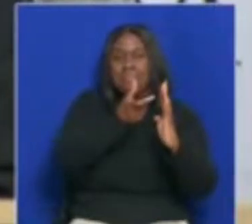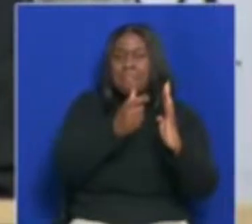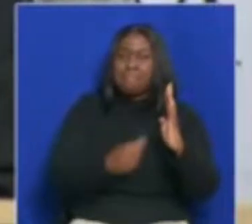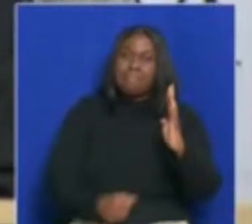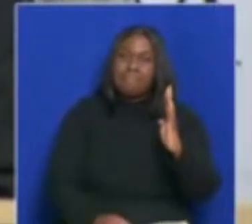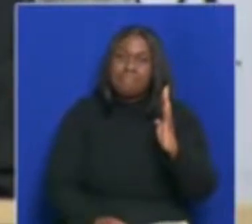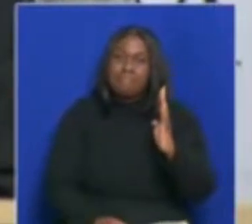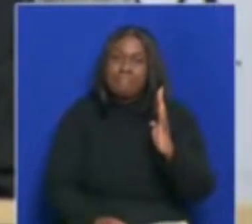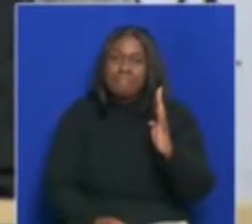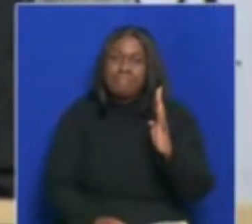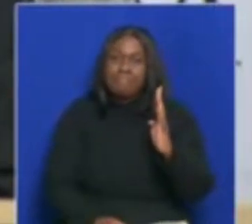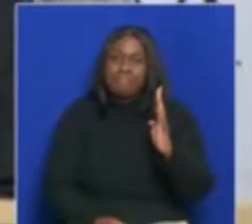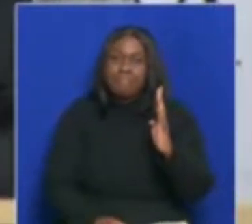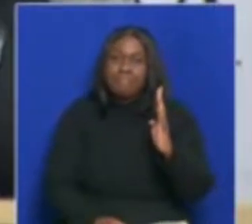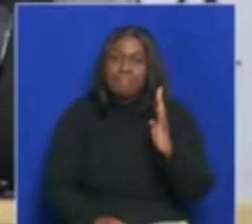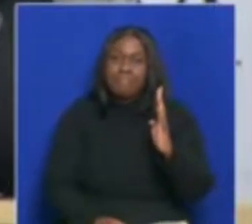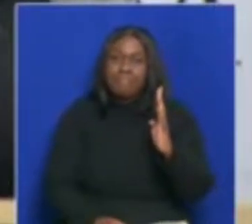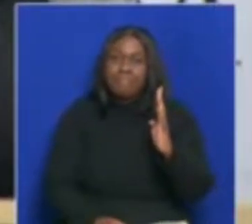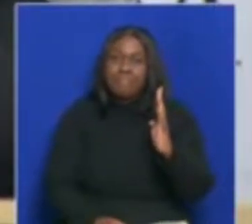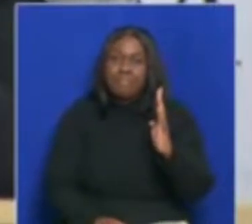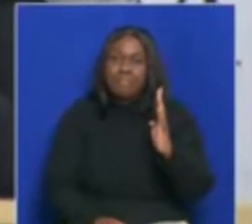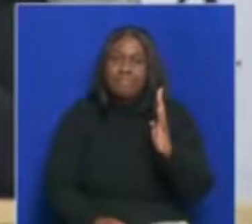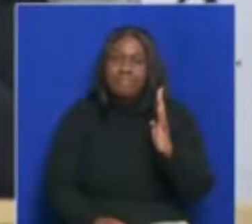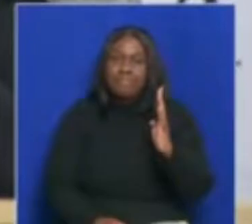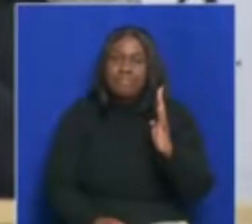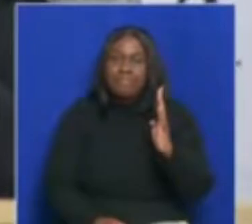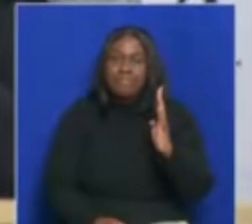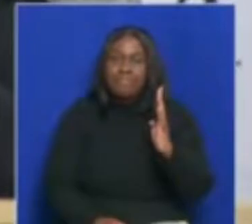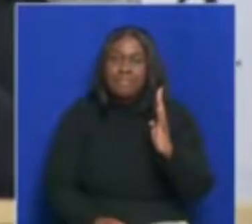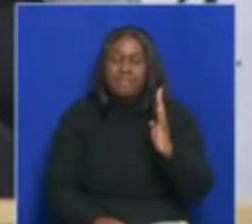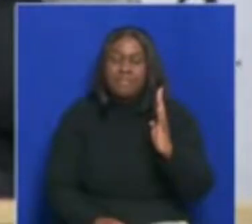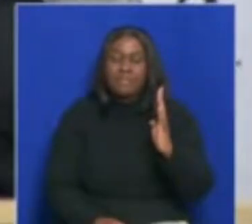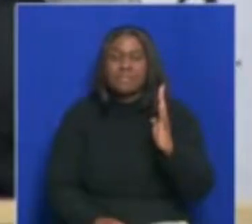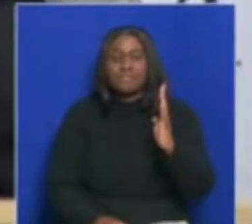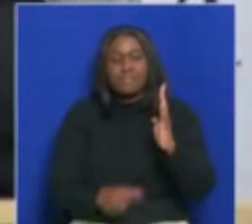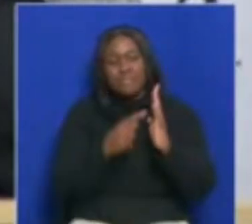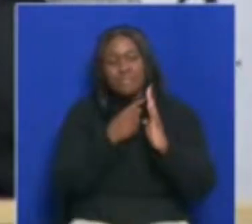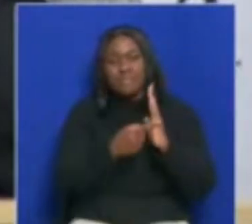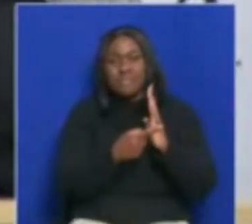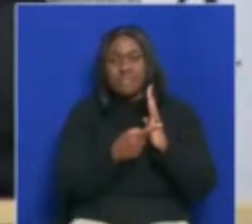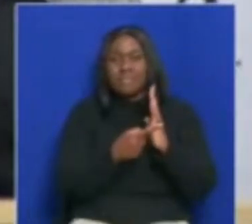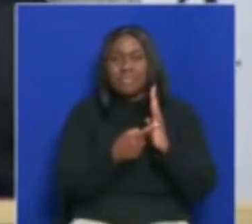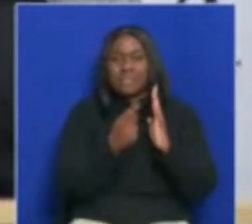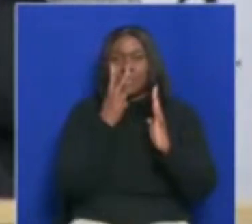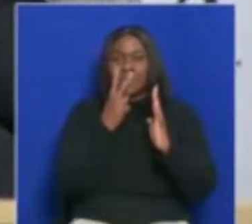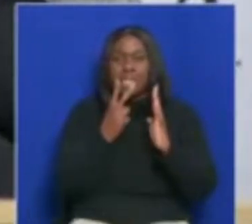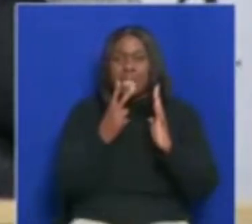If you see, some of the deceased have water on the clothing.